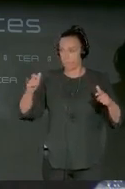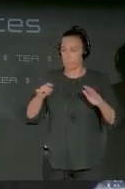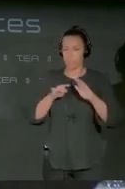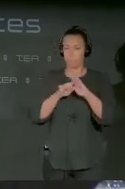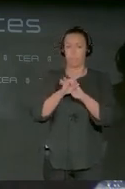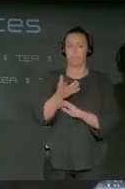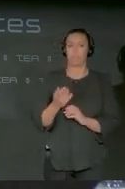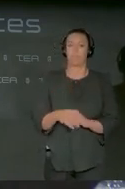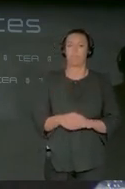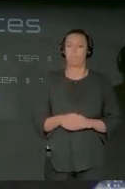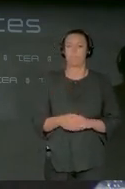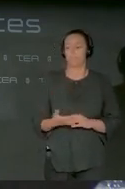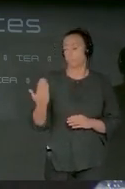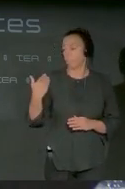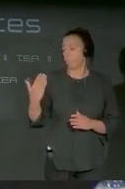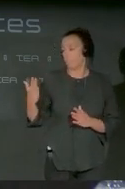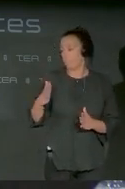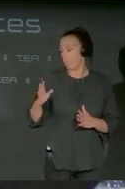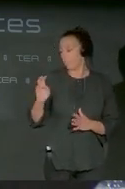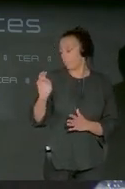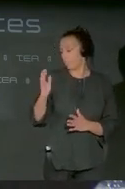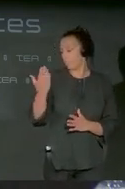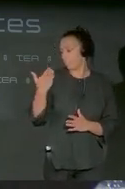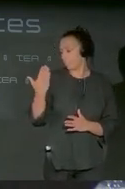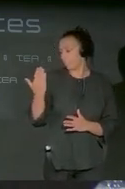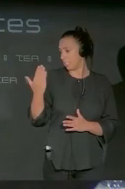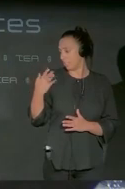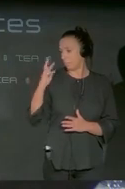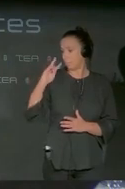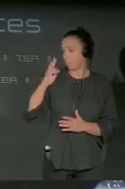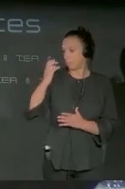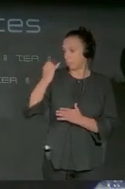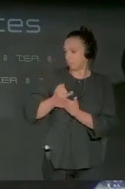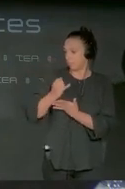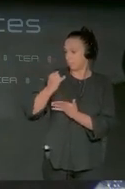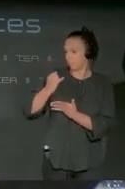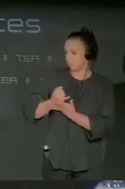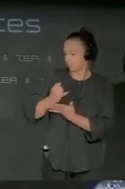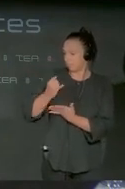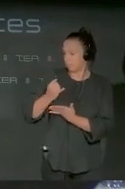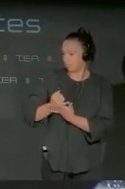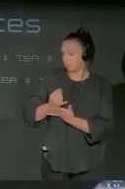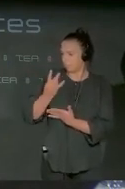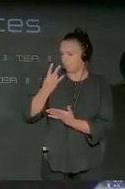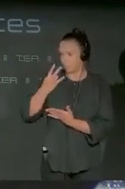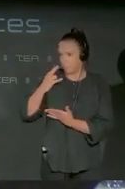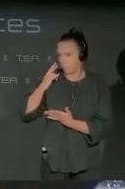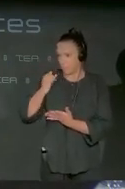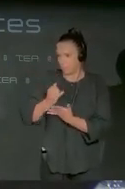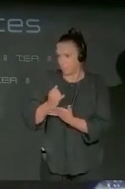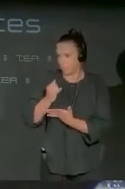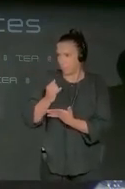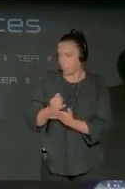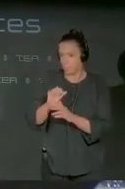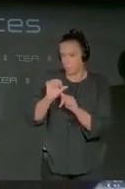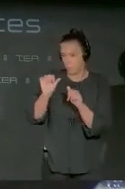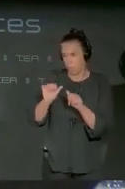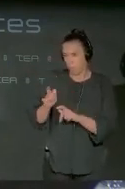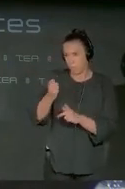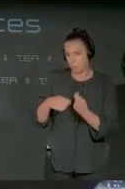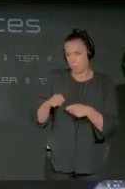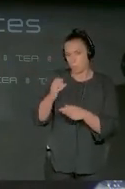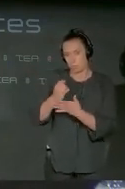model experimentation. So that's the area where you can actually achieve much more than perhaps on the co-production side